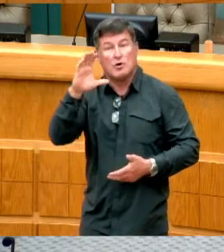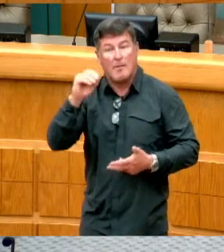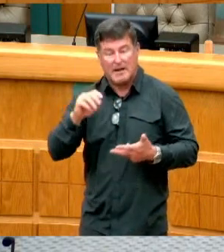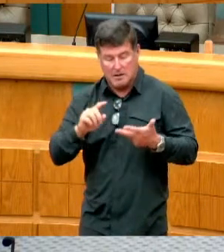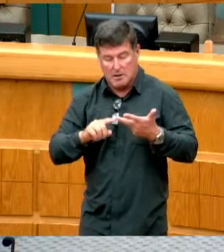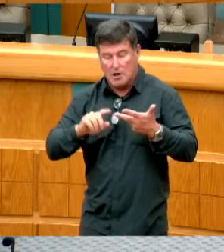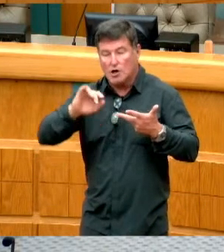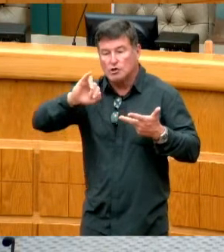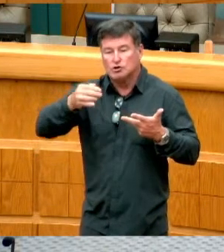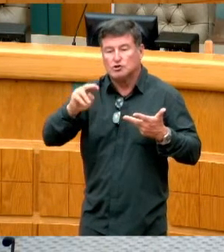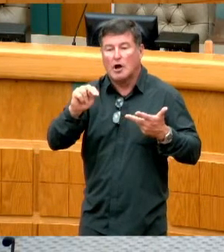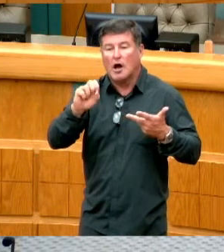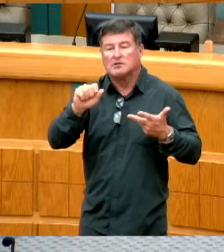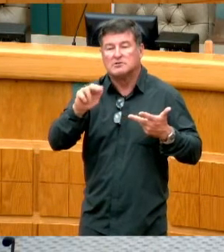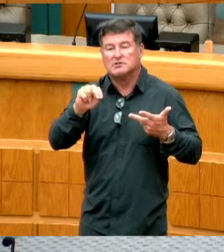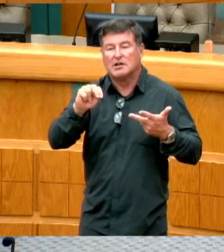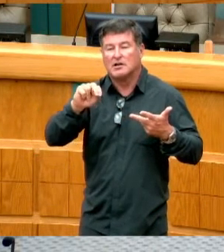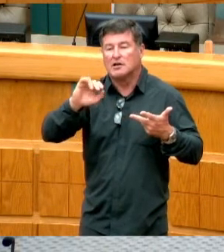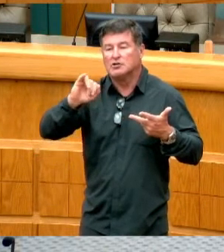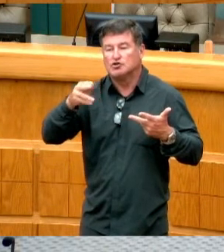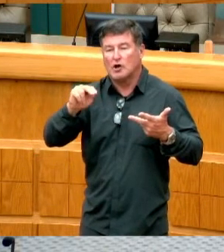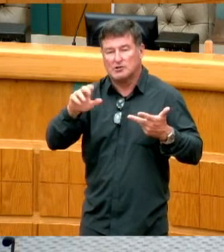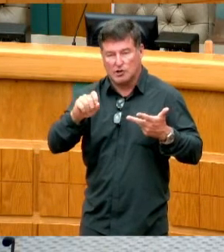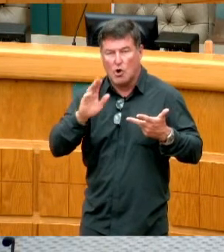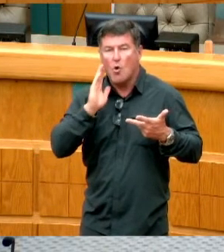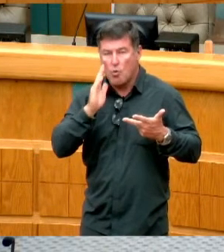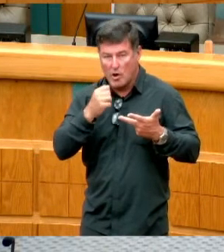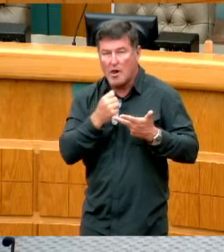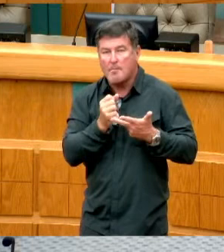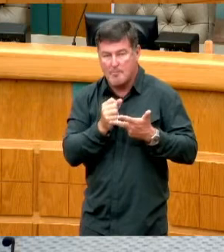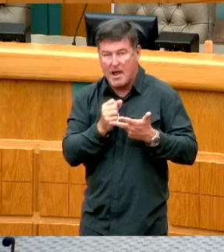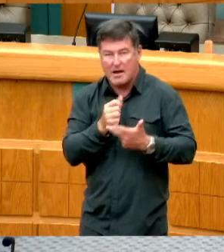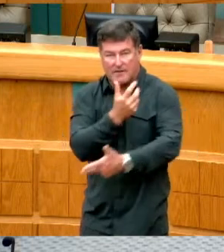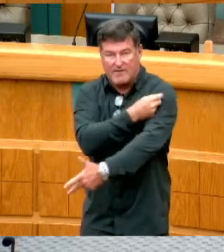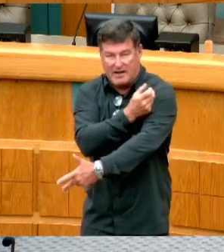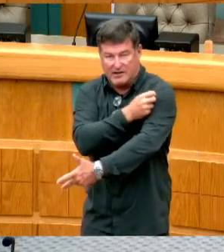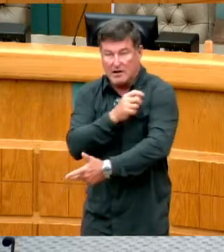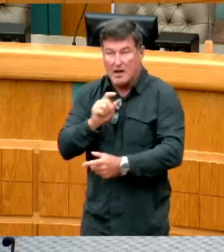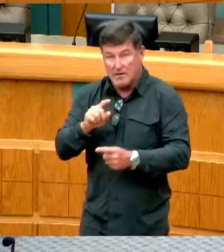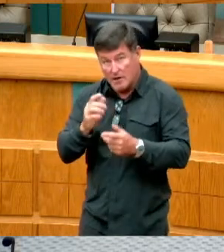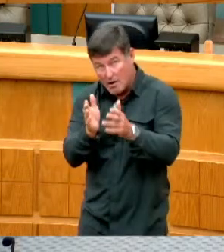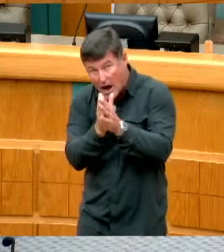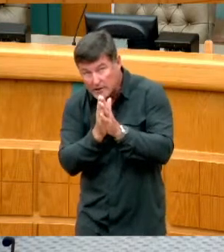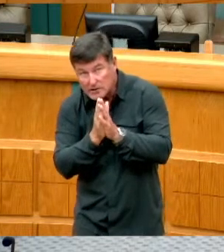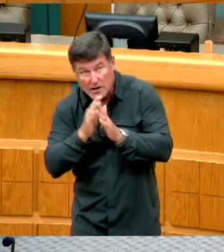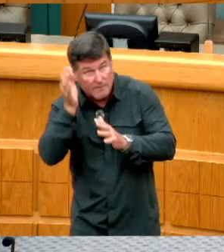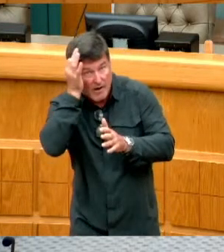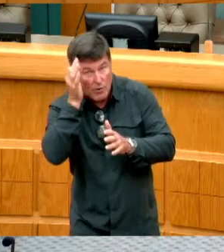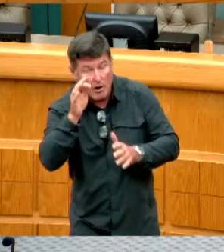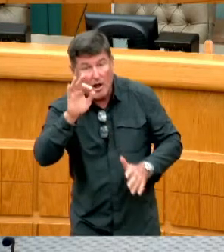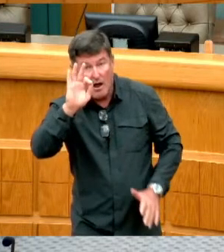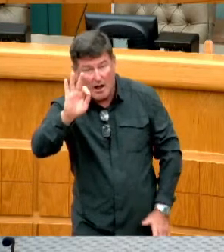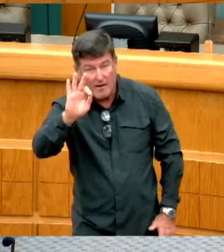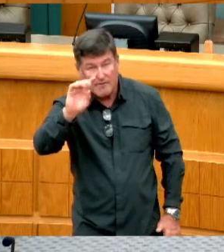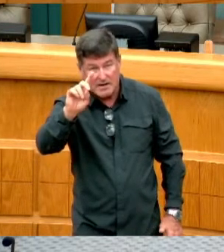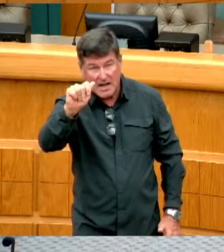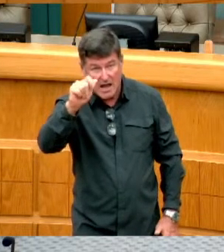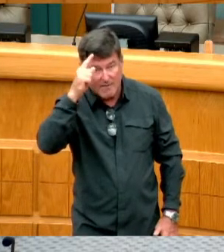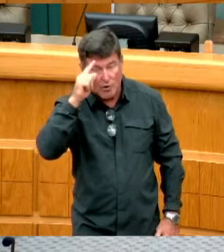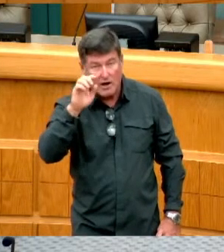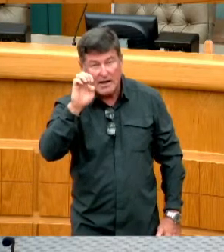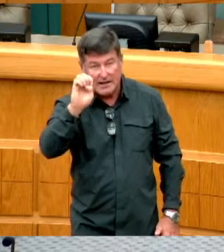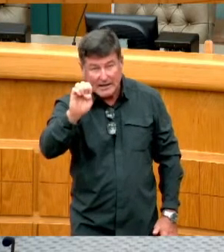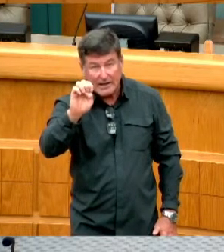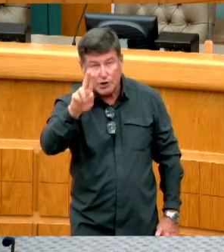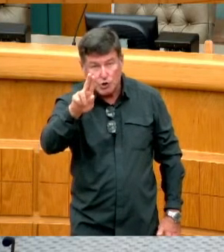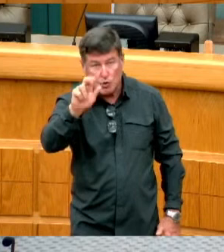phase 3 clinical trials to go to the Food and Drug Administration for their emergency use authorization, their EUA. If